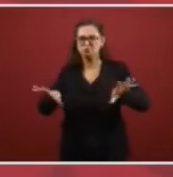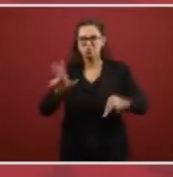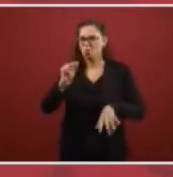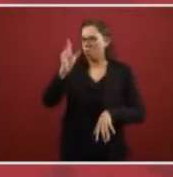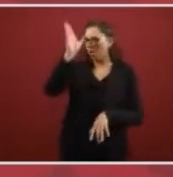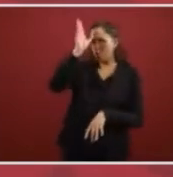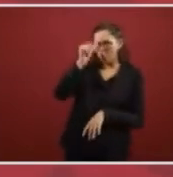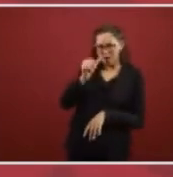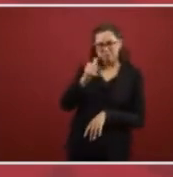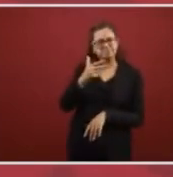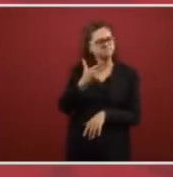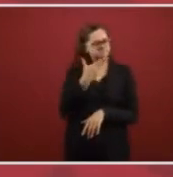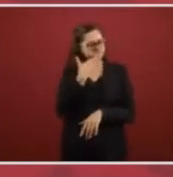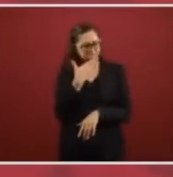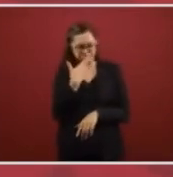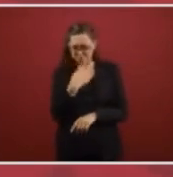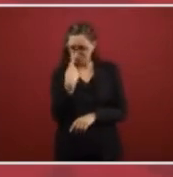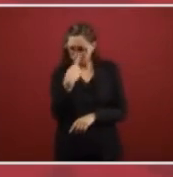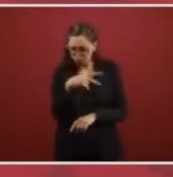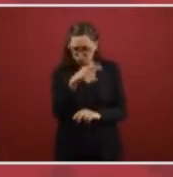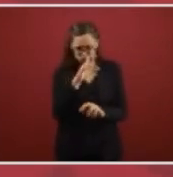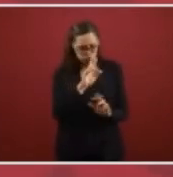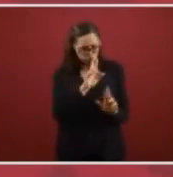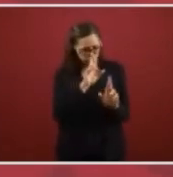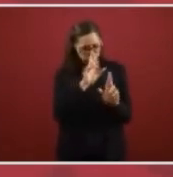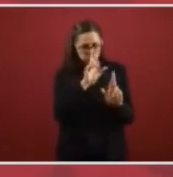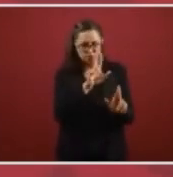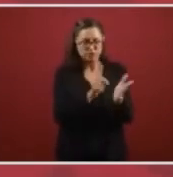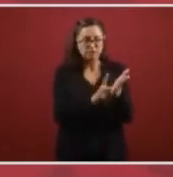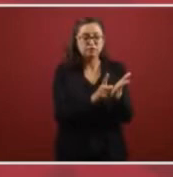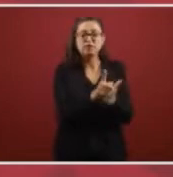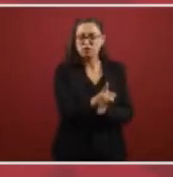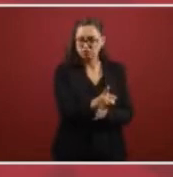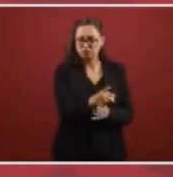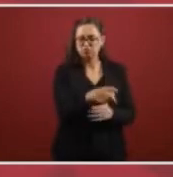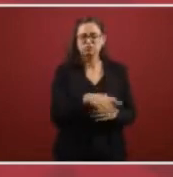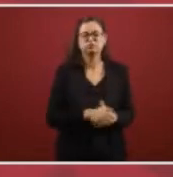to dissent. But